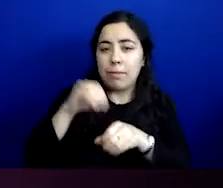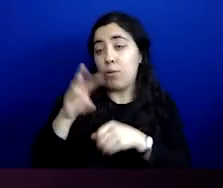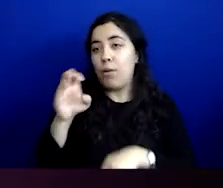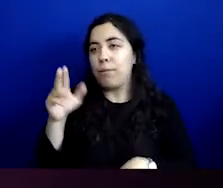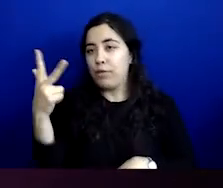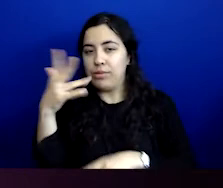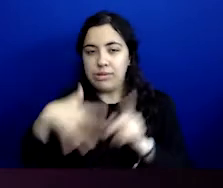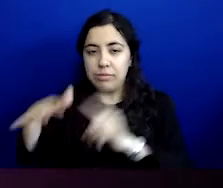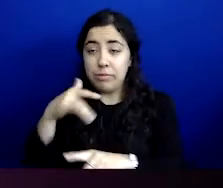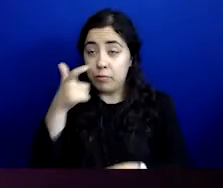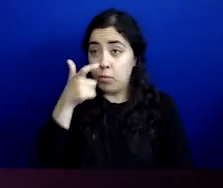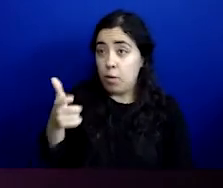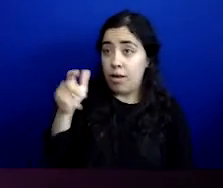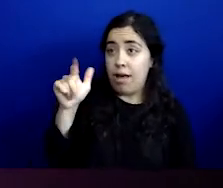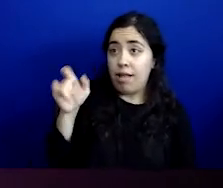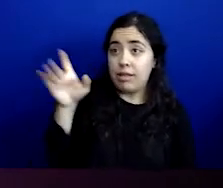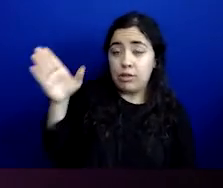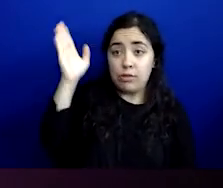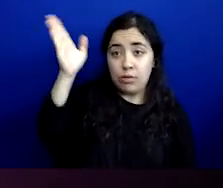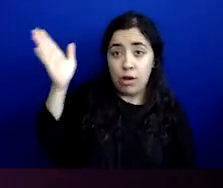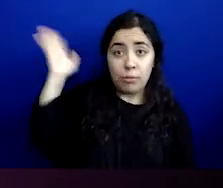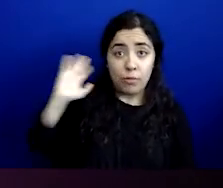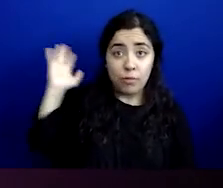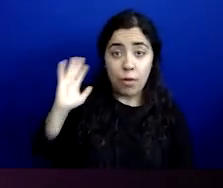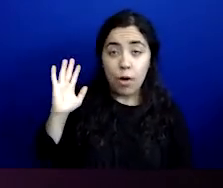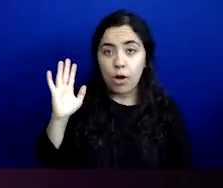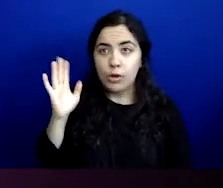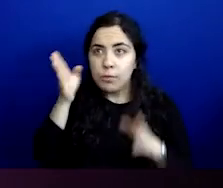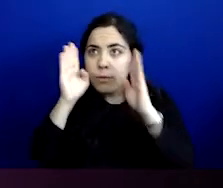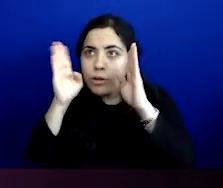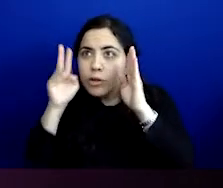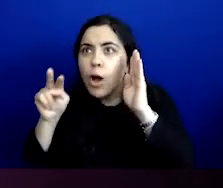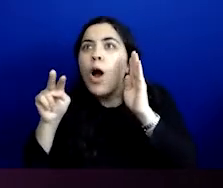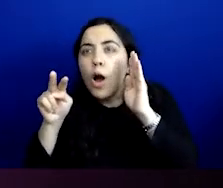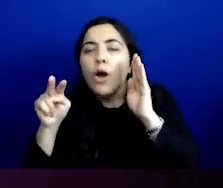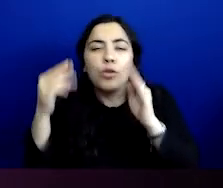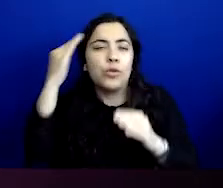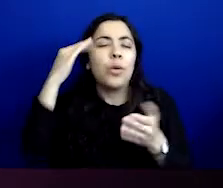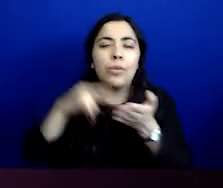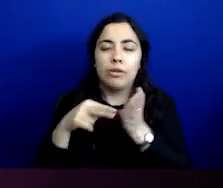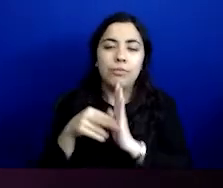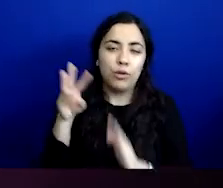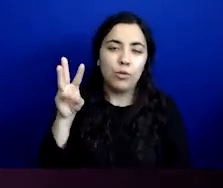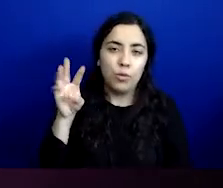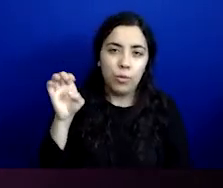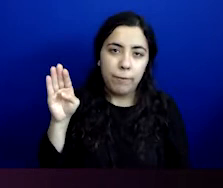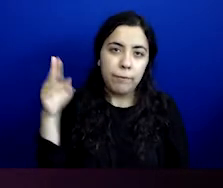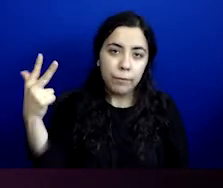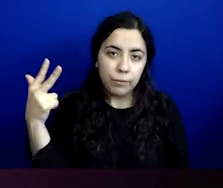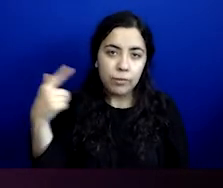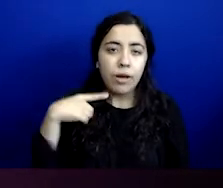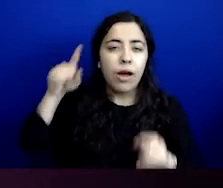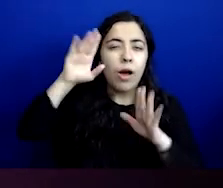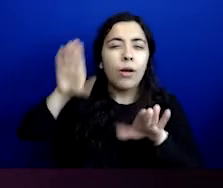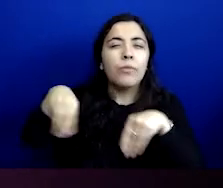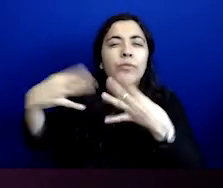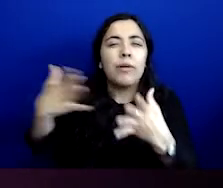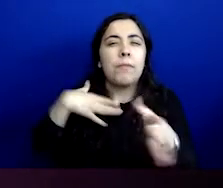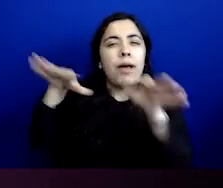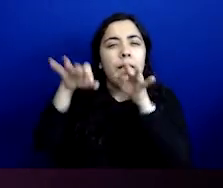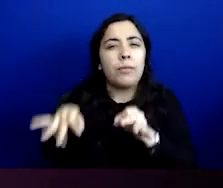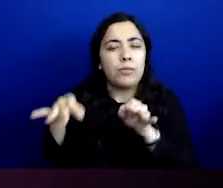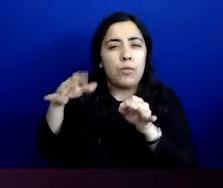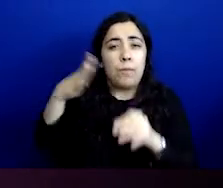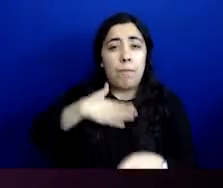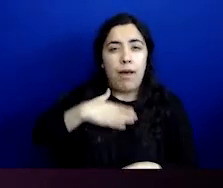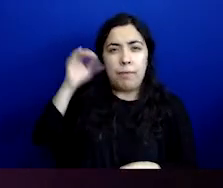you've kind of paid attention to a lot of the hype and stuff that you've been hearing about, you've probably heard the term Web3. I'm hoping to kind of just give my explanation of what I